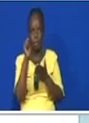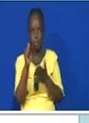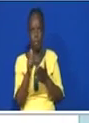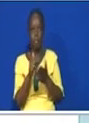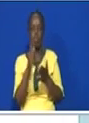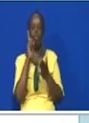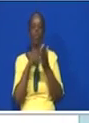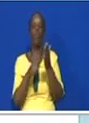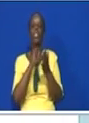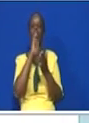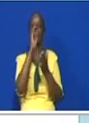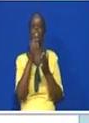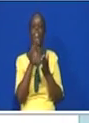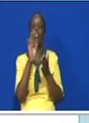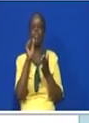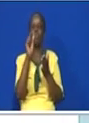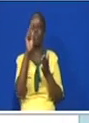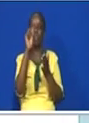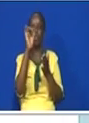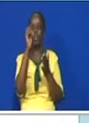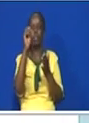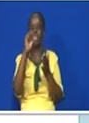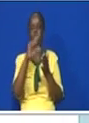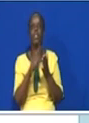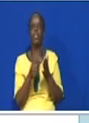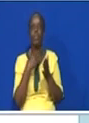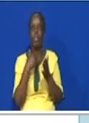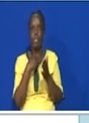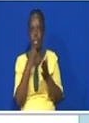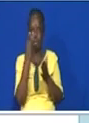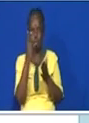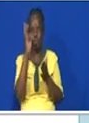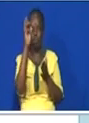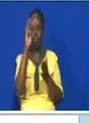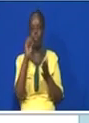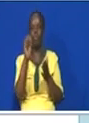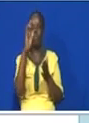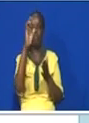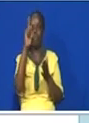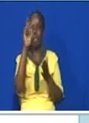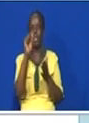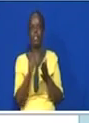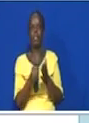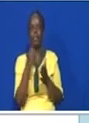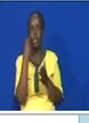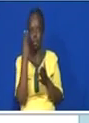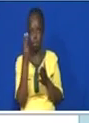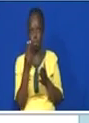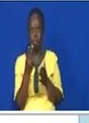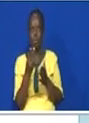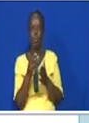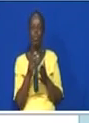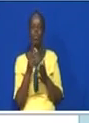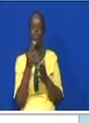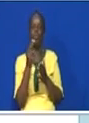what is faulting, which carries 2 marks. The second one, 1A part